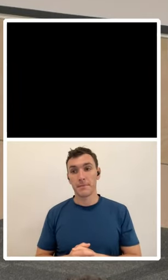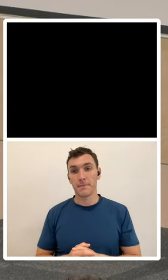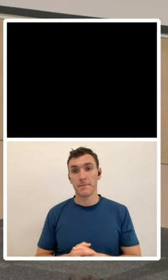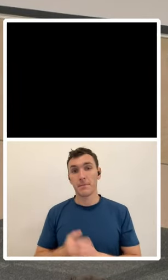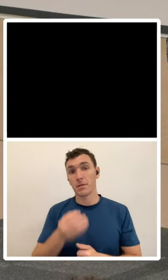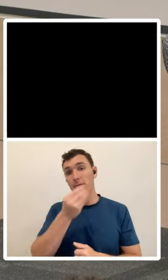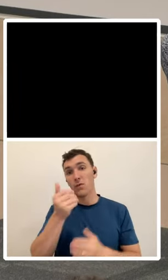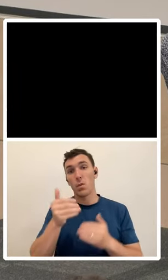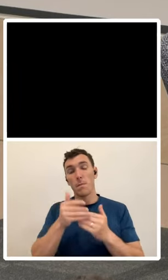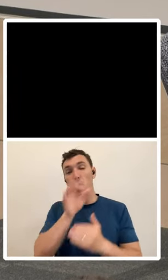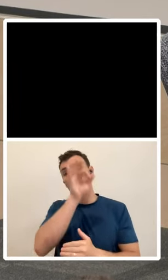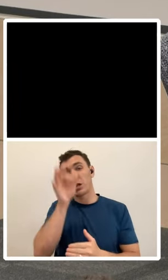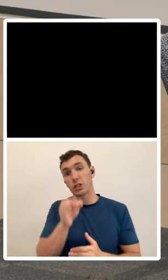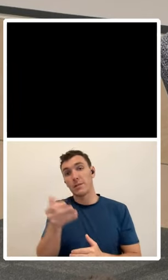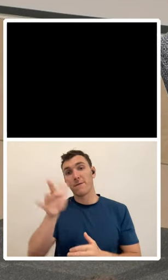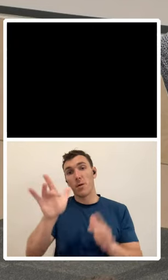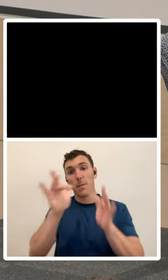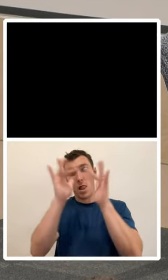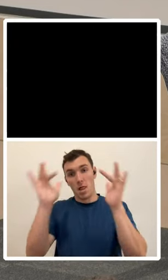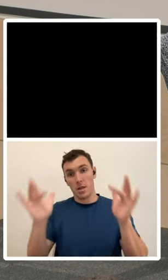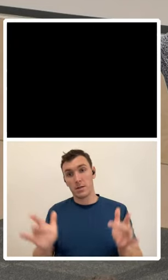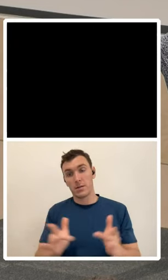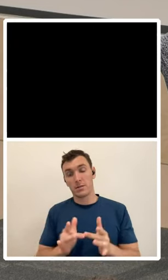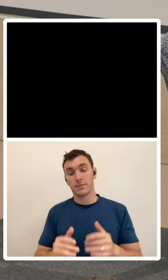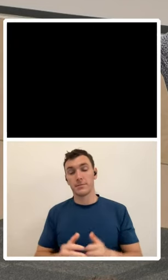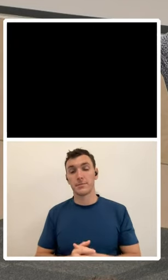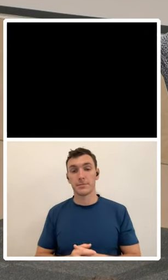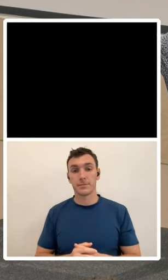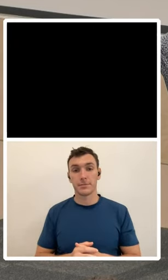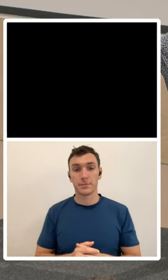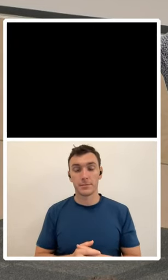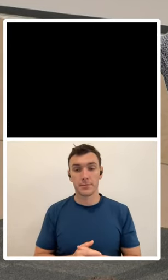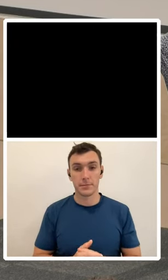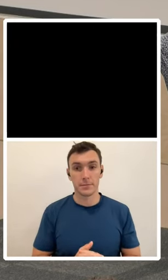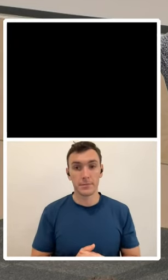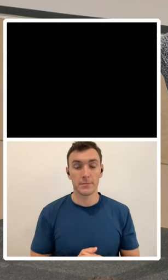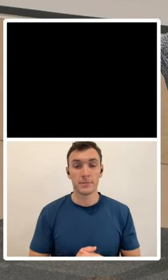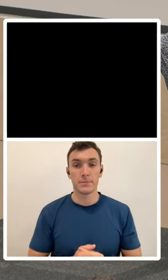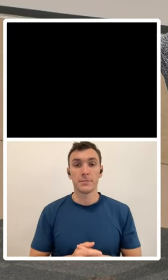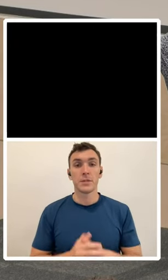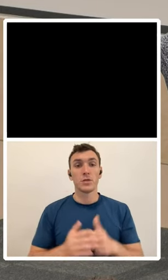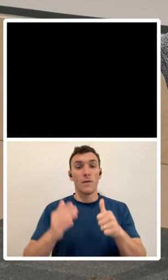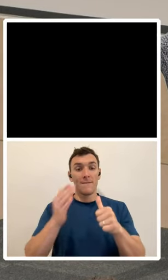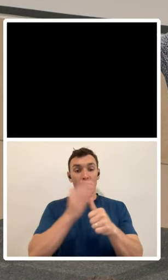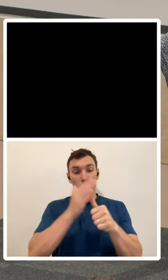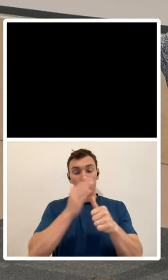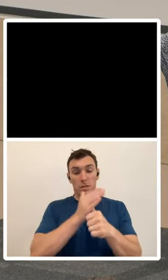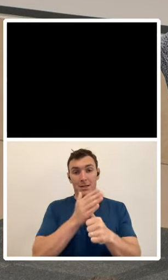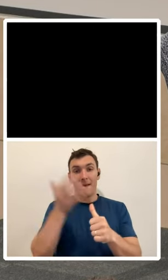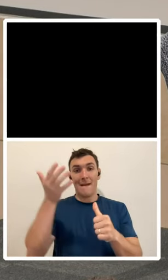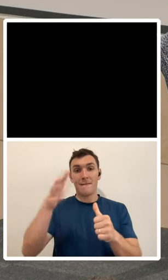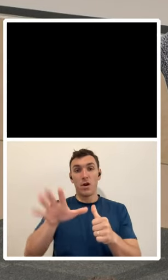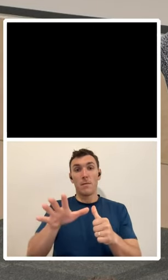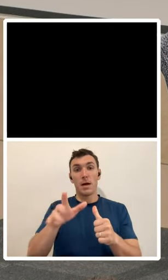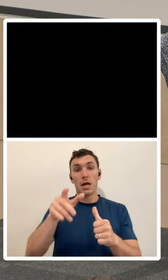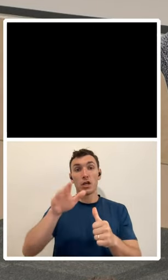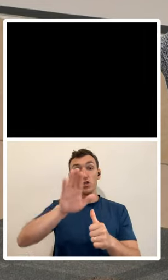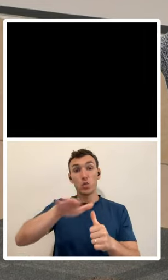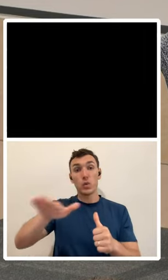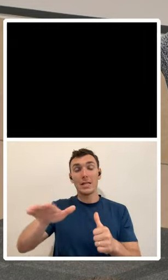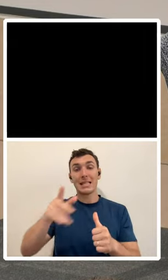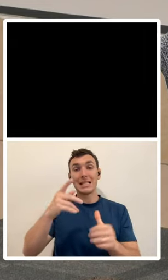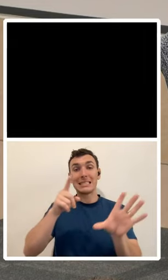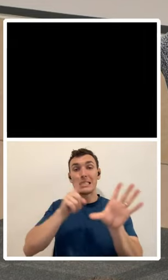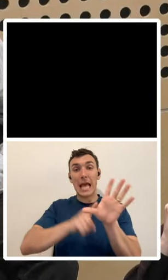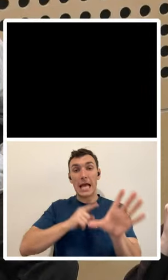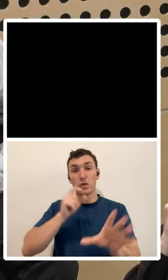First question is from Aaron Daddy, who's a year 12 student. He says, so I know you studied